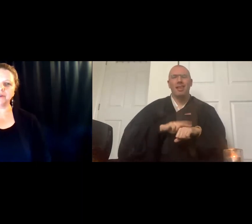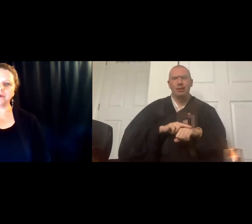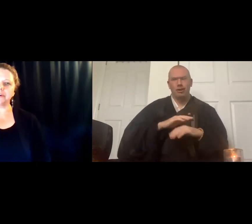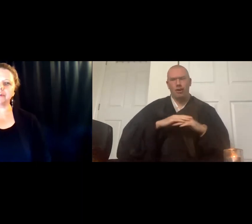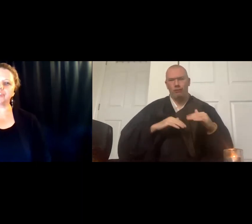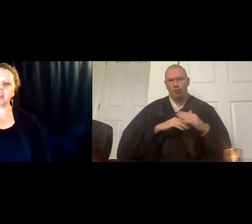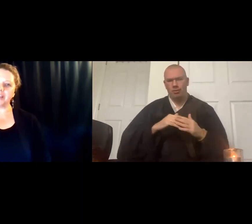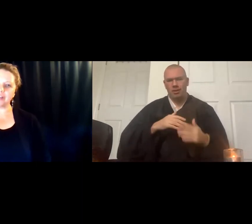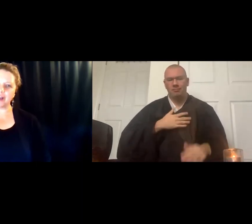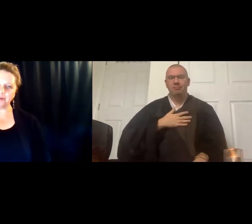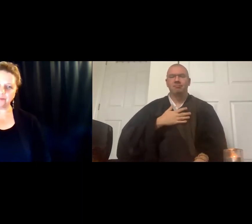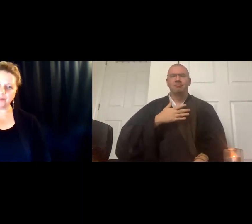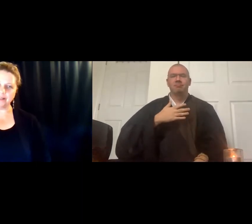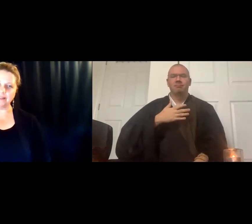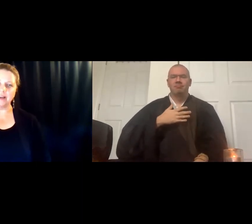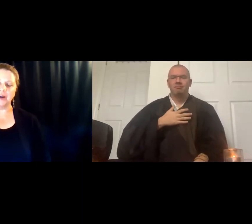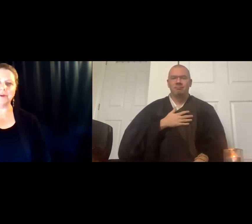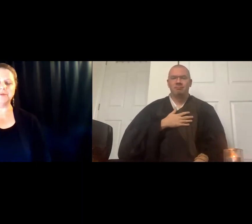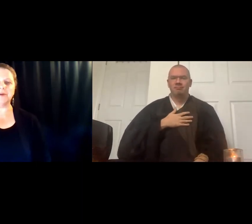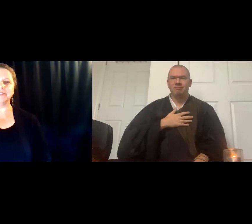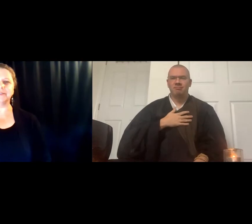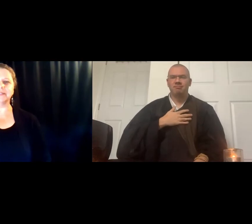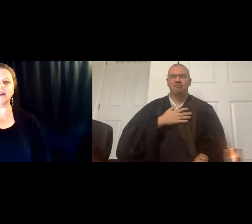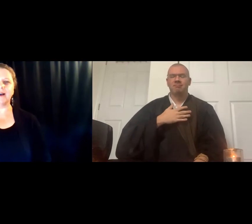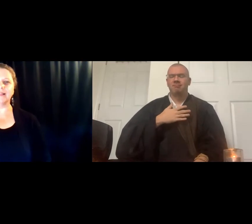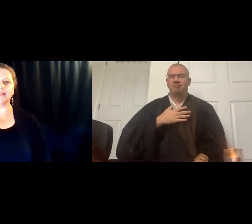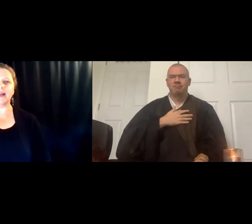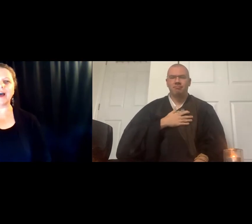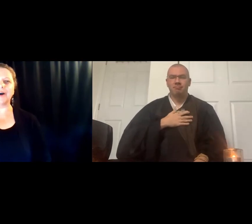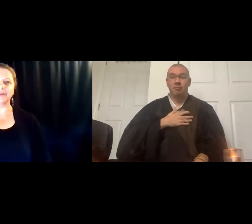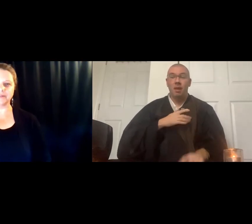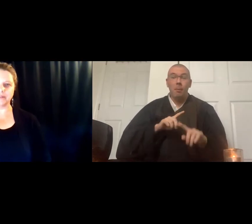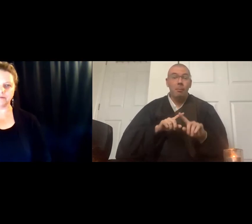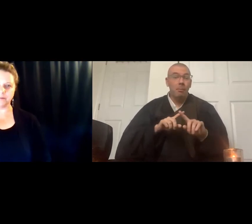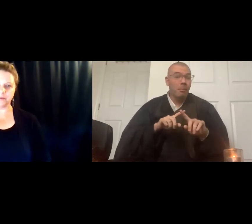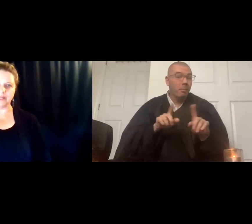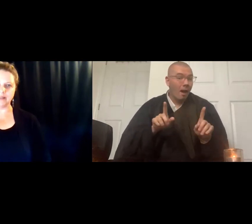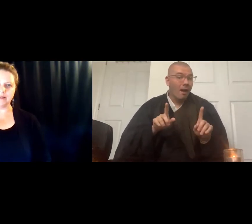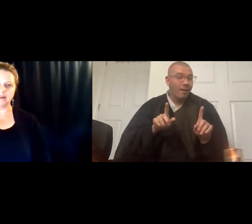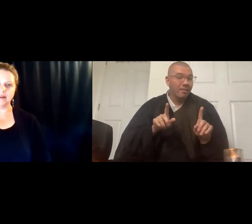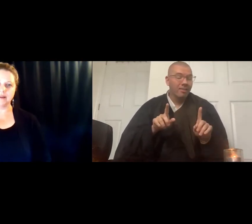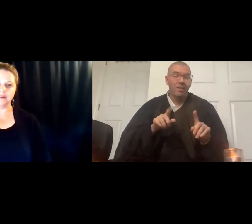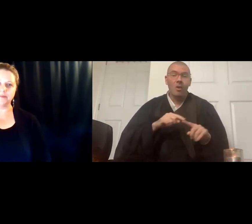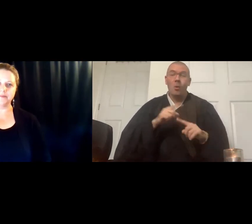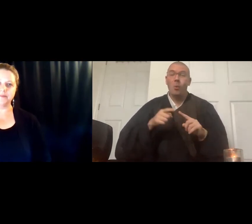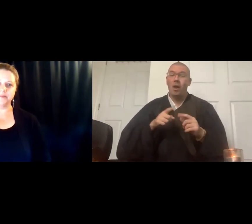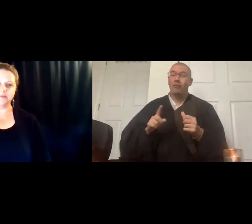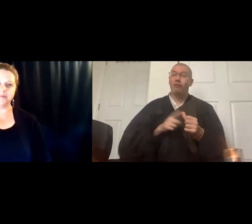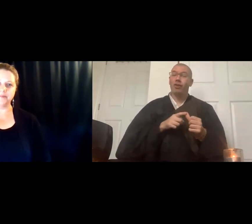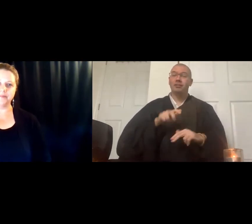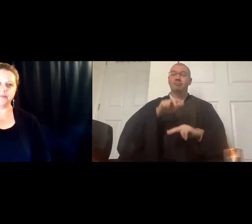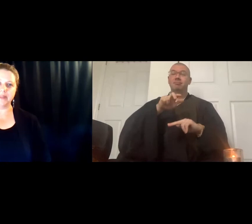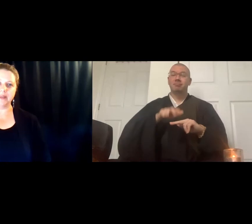You don't need to change how you breathe. What you want to do is allow yourself to breathe.